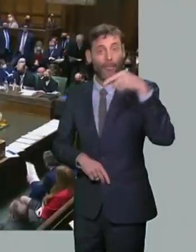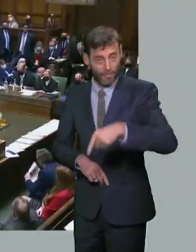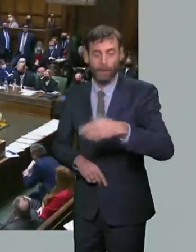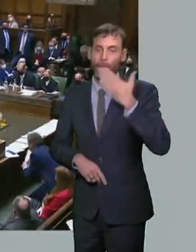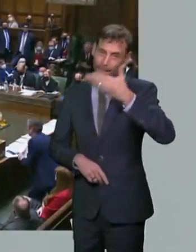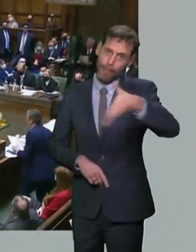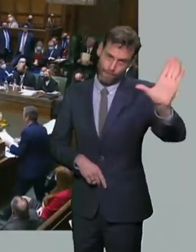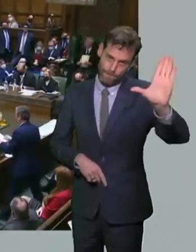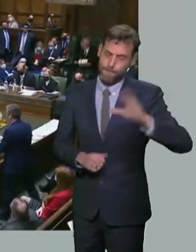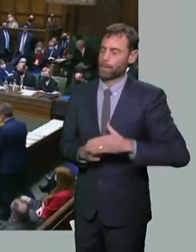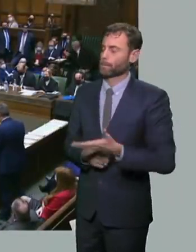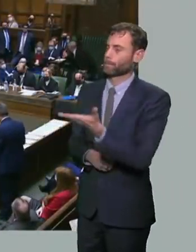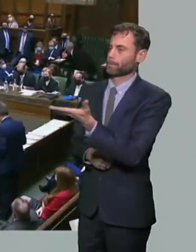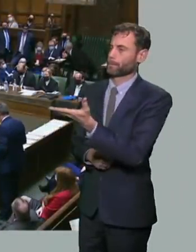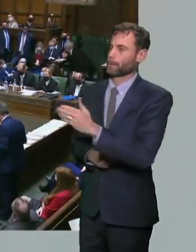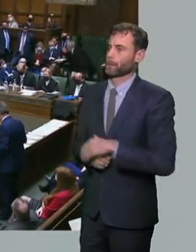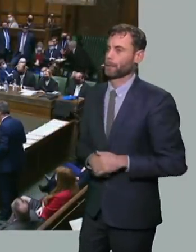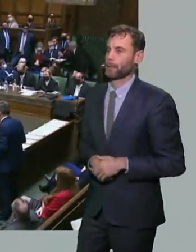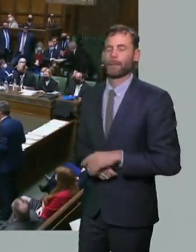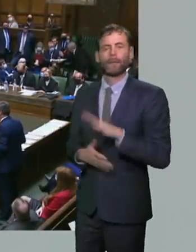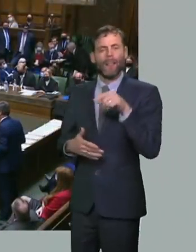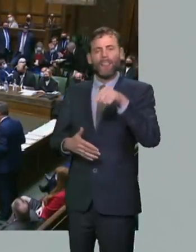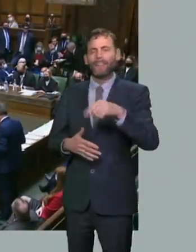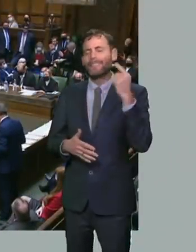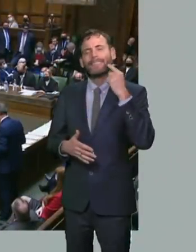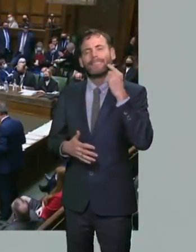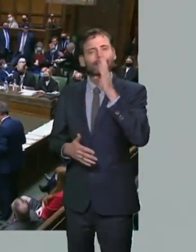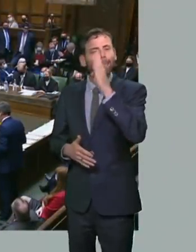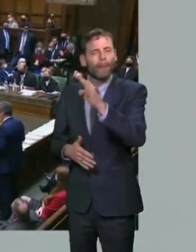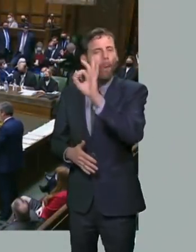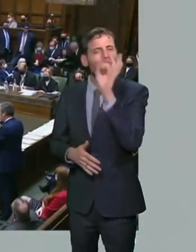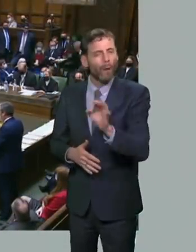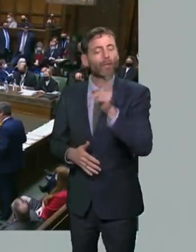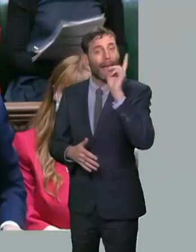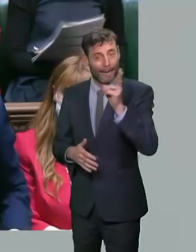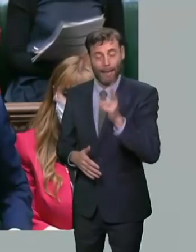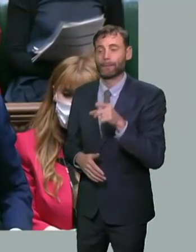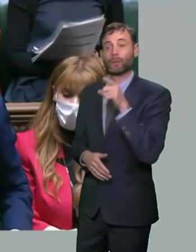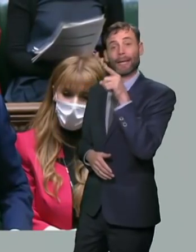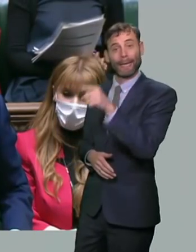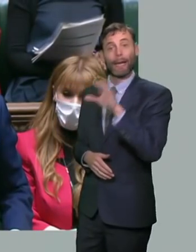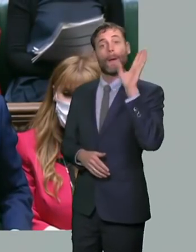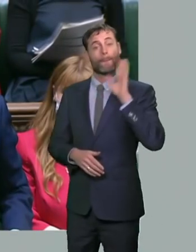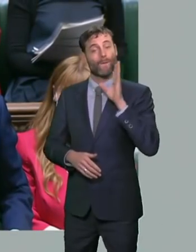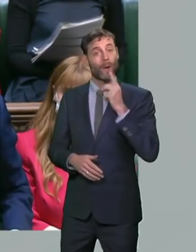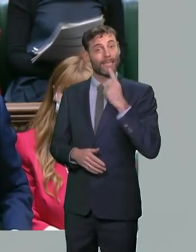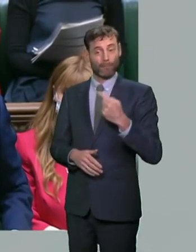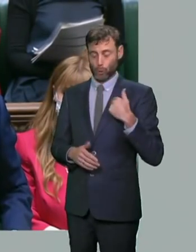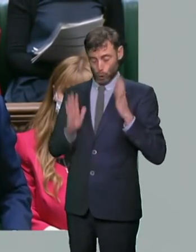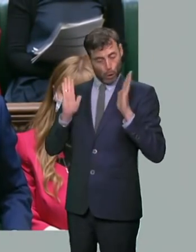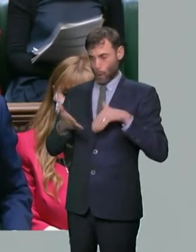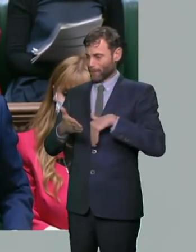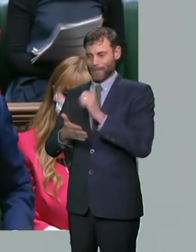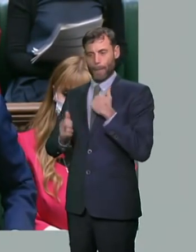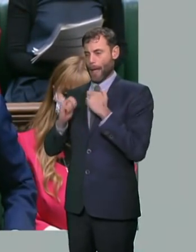Starmer. Mr. Speaker, it's not a complicated question, so let's have another go. He used to say that nobody would have to sell their home to